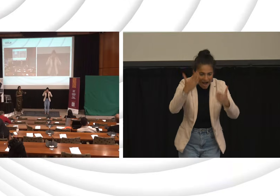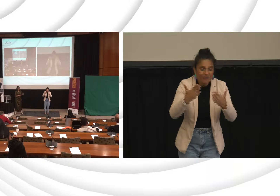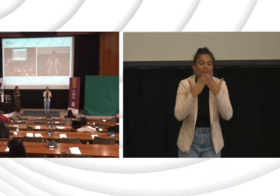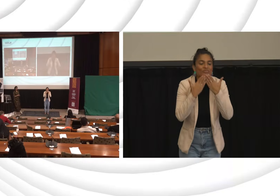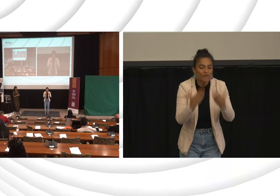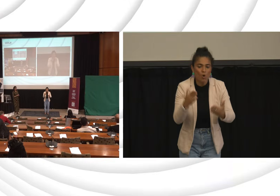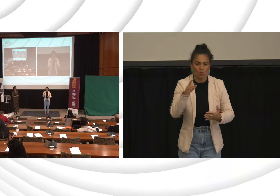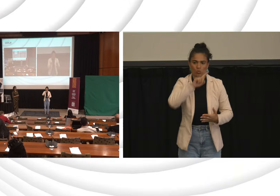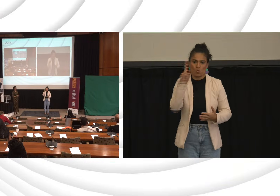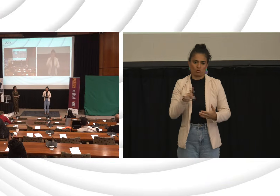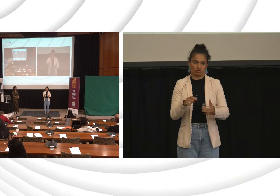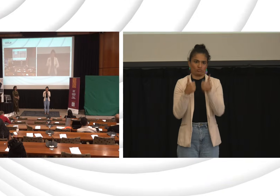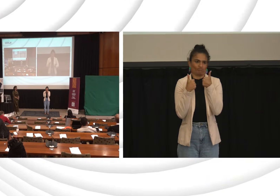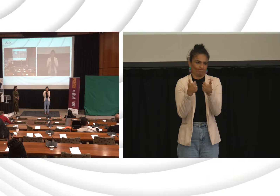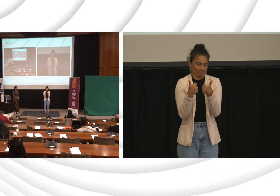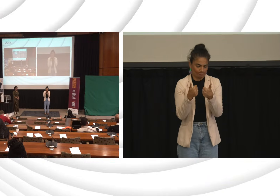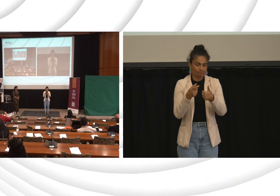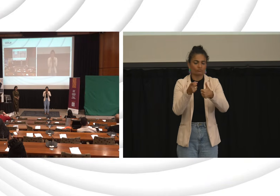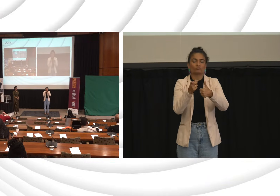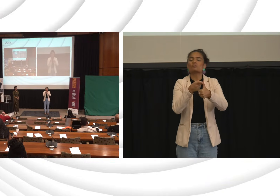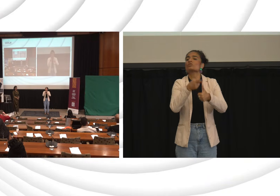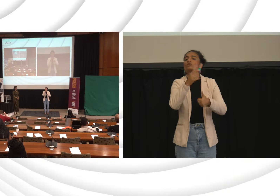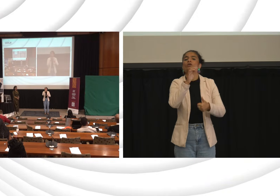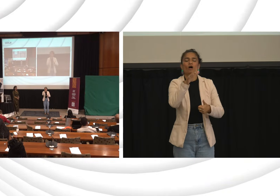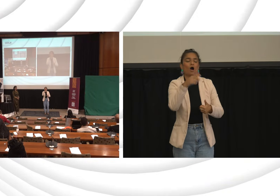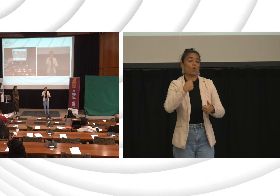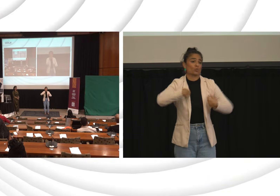Jackie, thank you so much for your question.